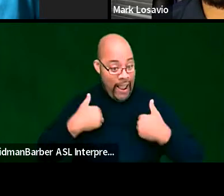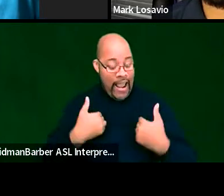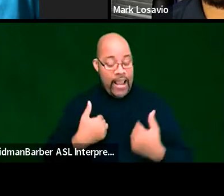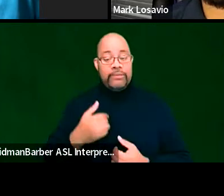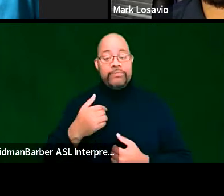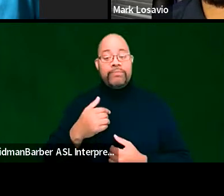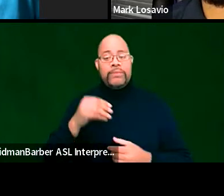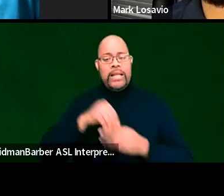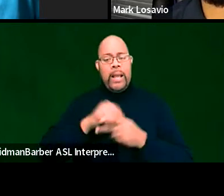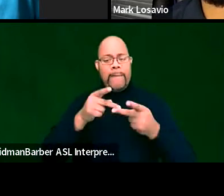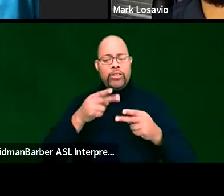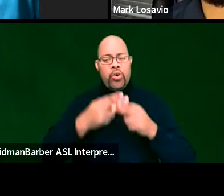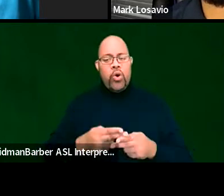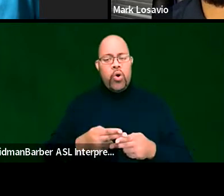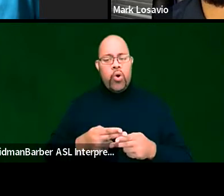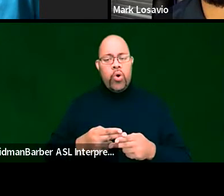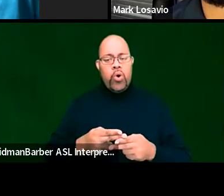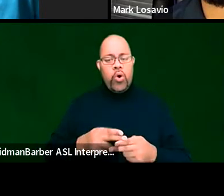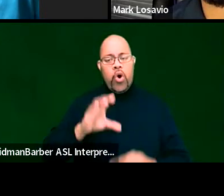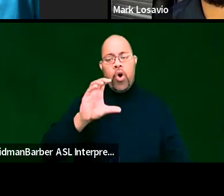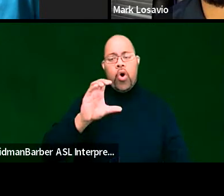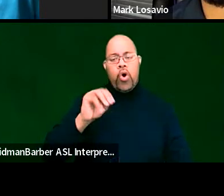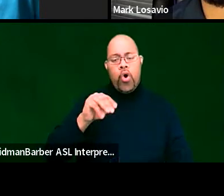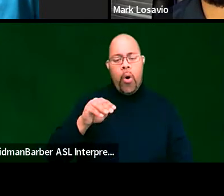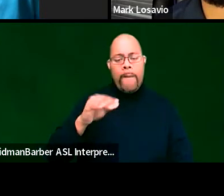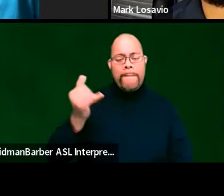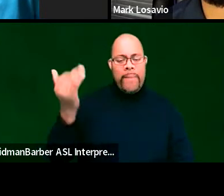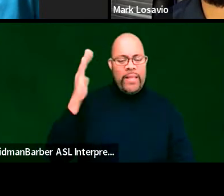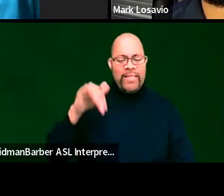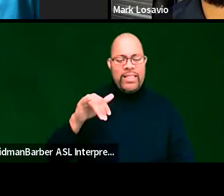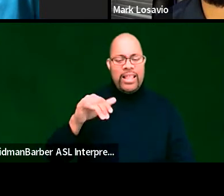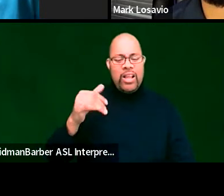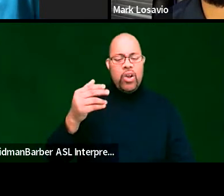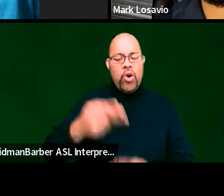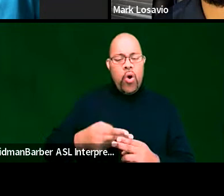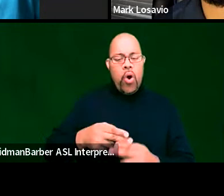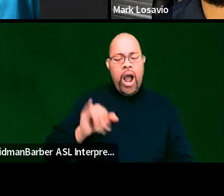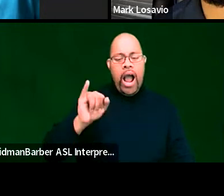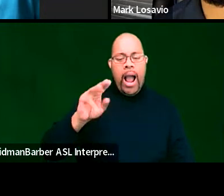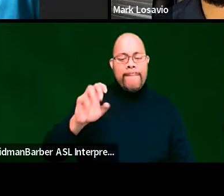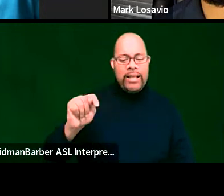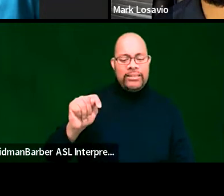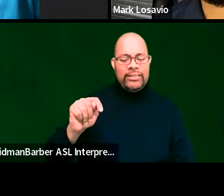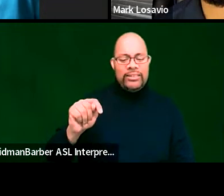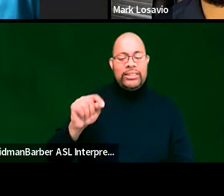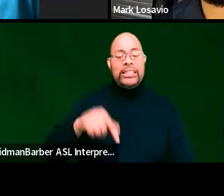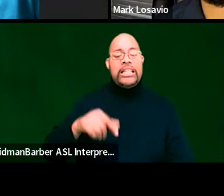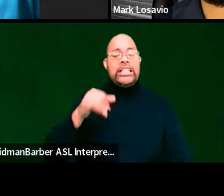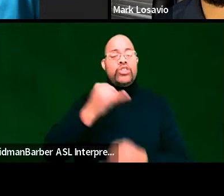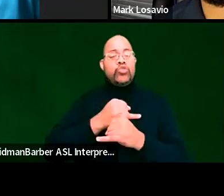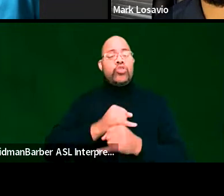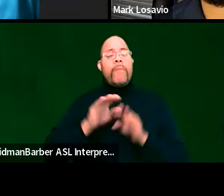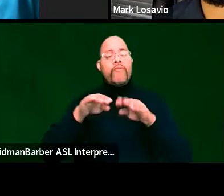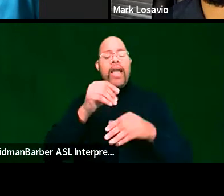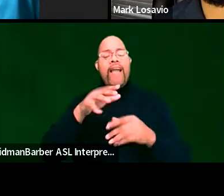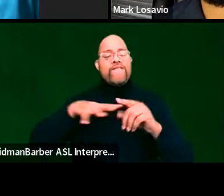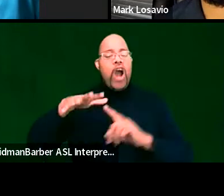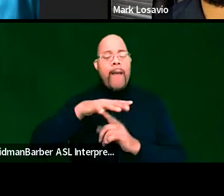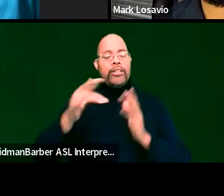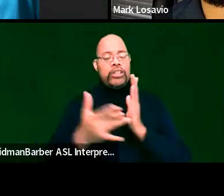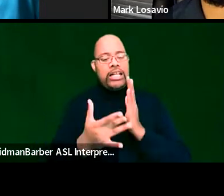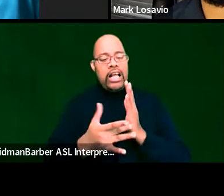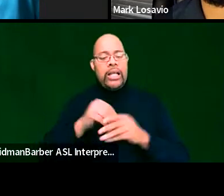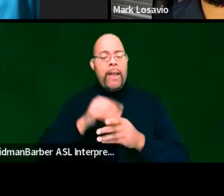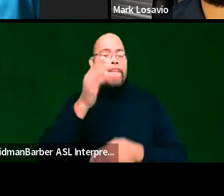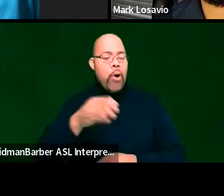at this place called Combe back then, but now it's called IMET. It's the Institute of Marine and Environmental Technology. It's